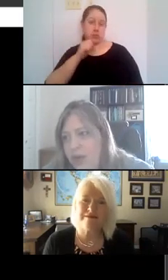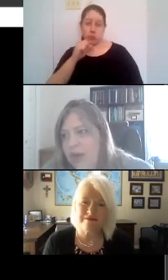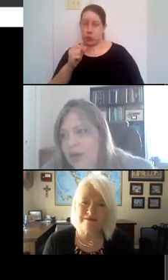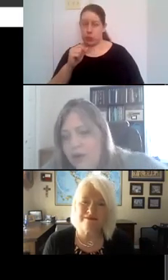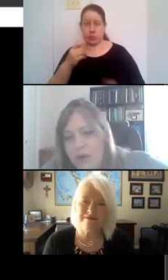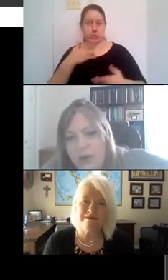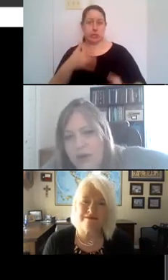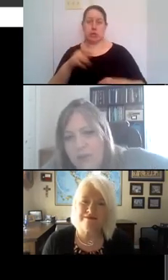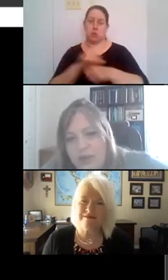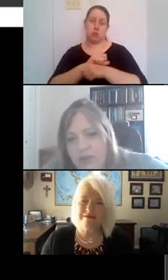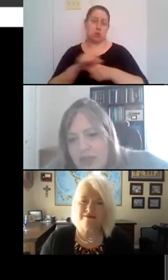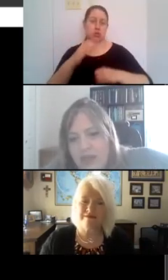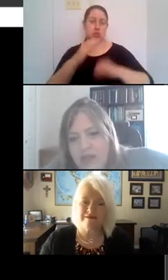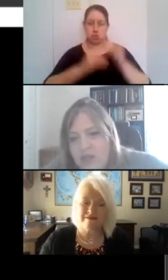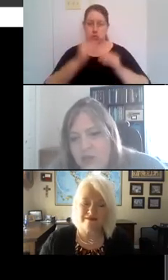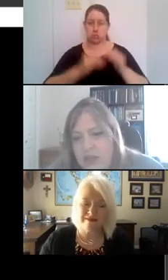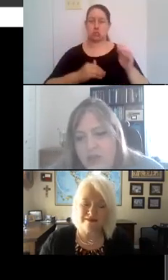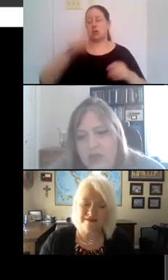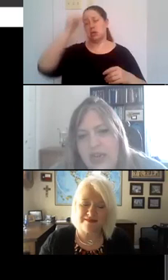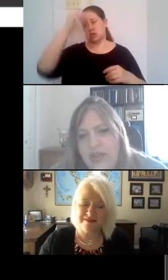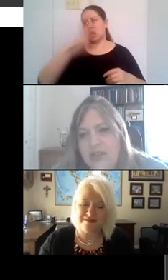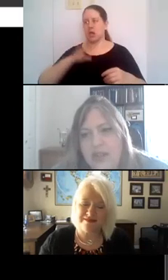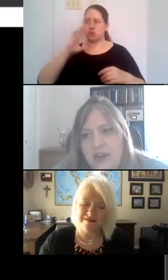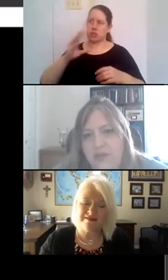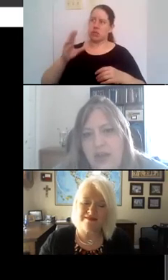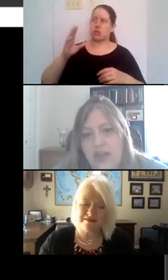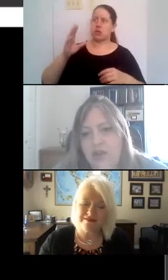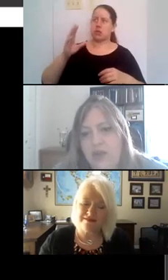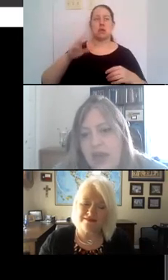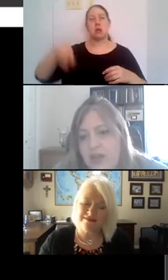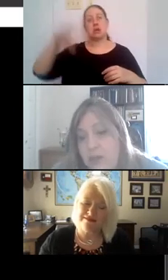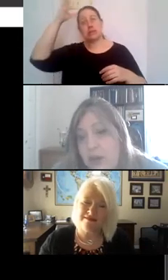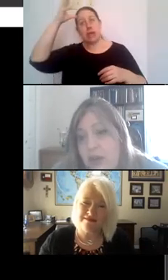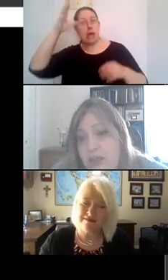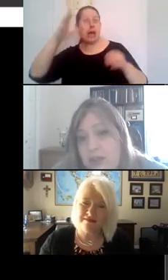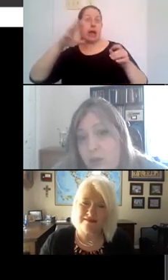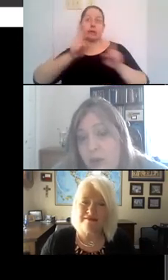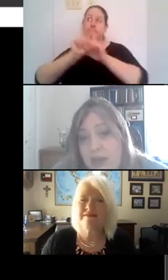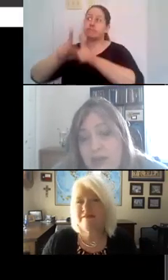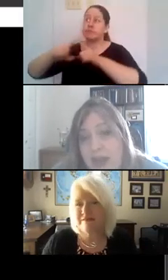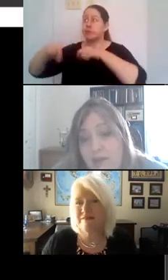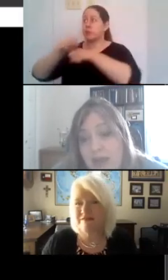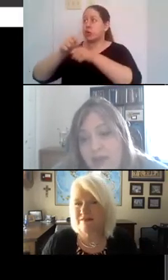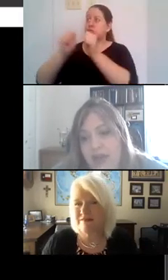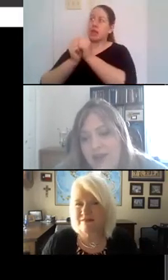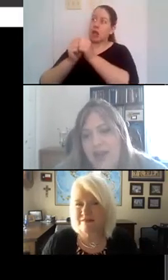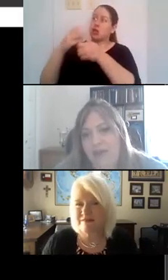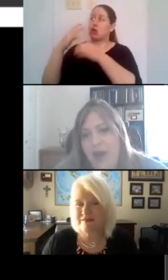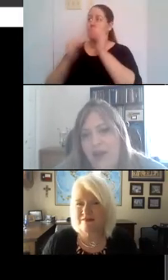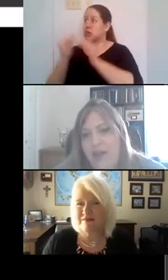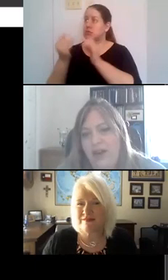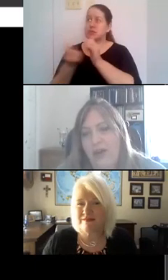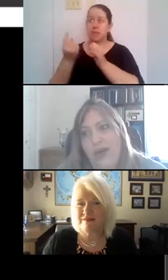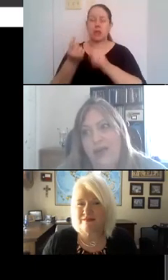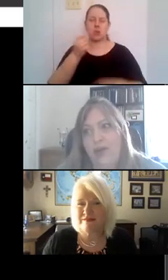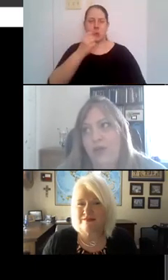go, build things and do things with their dads and stuff. And so that's experience. If a woman doesn't have that, then they kind of frown